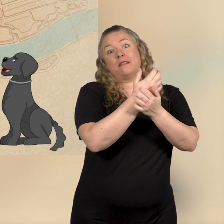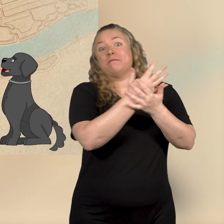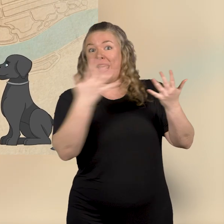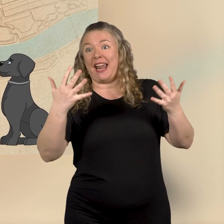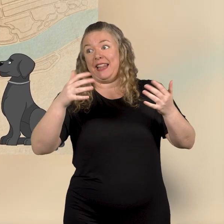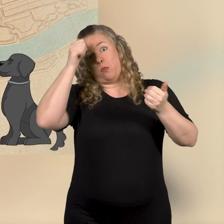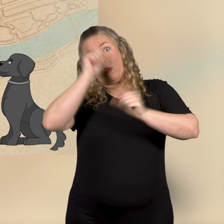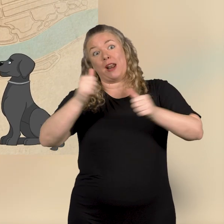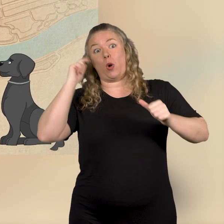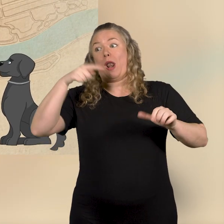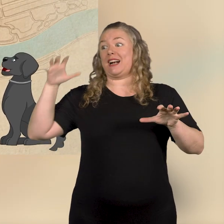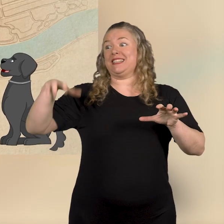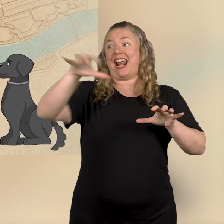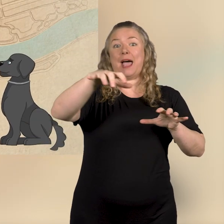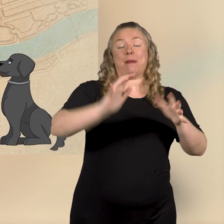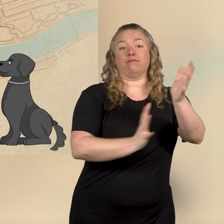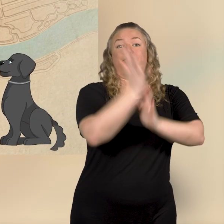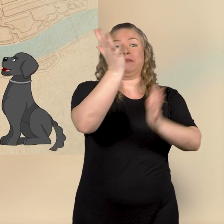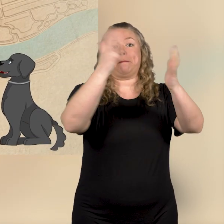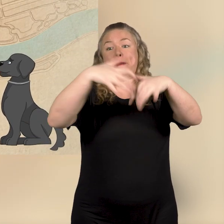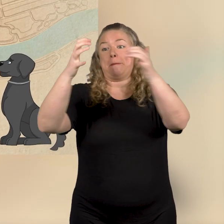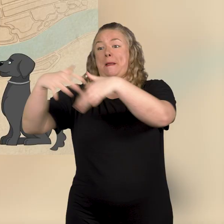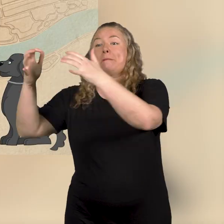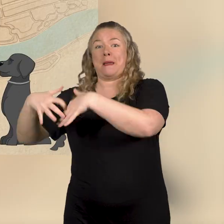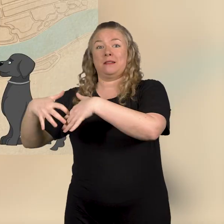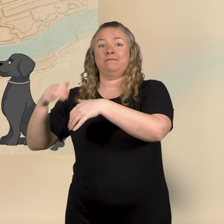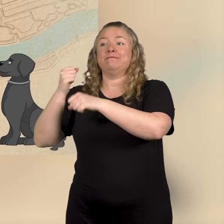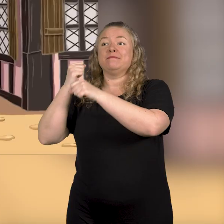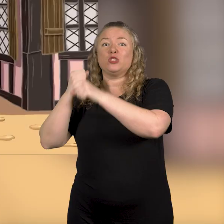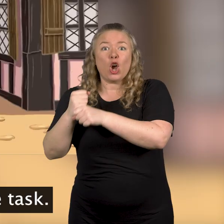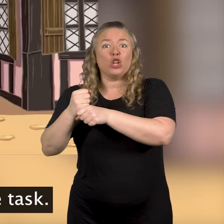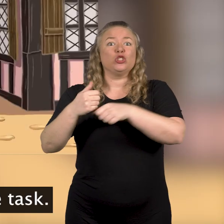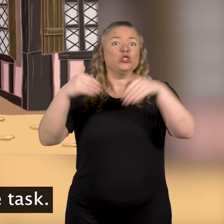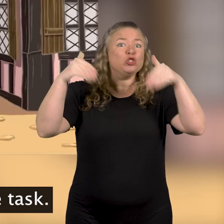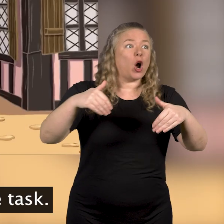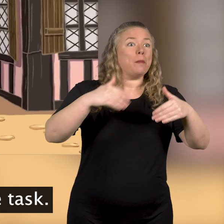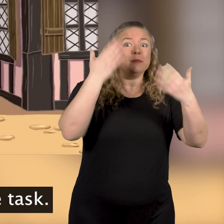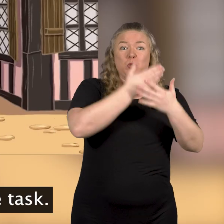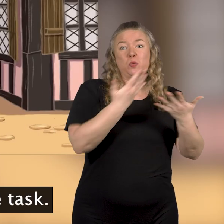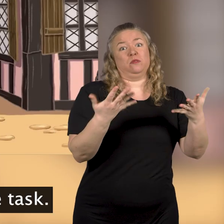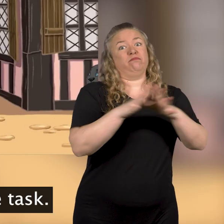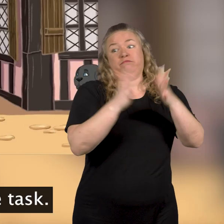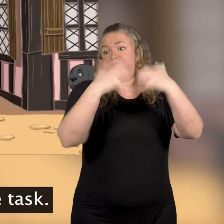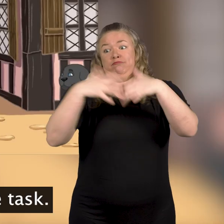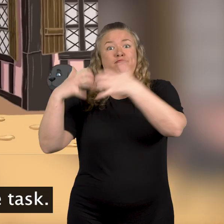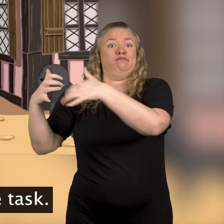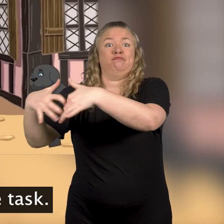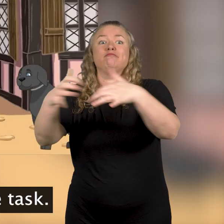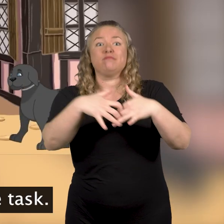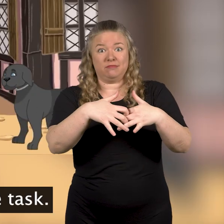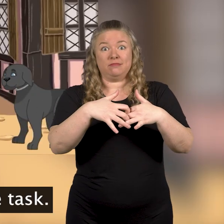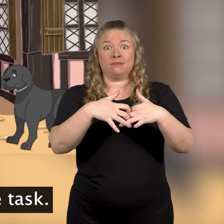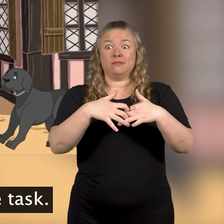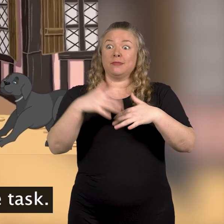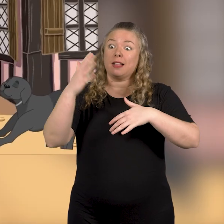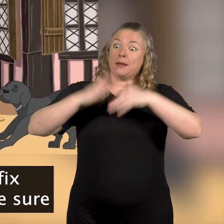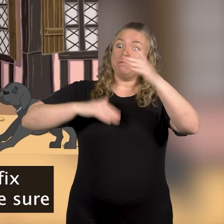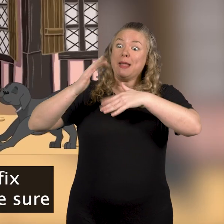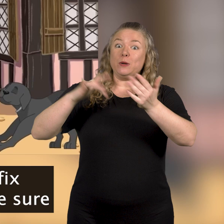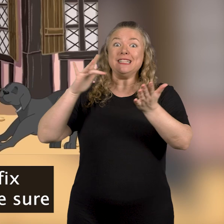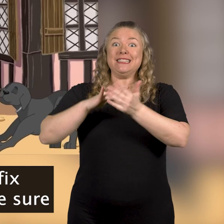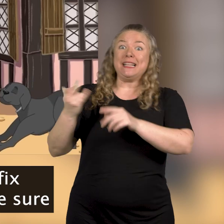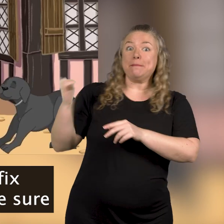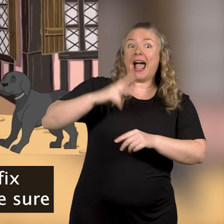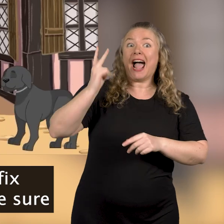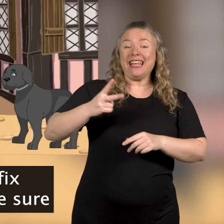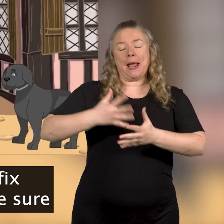destroyed. Churches, shops, and schools were gone too. Rebuilding the city would be a huge task, and